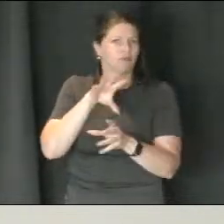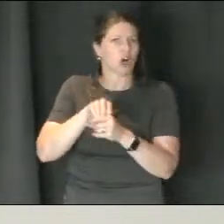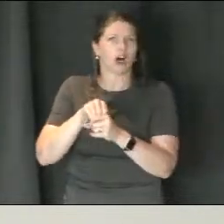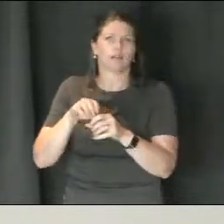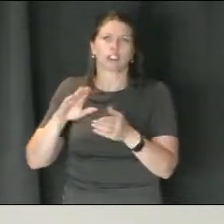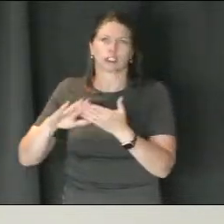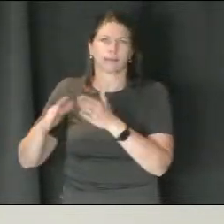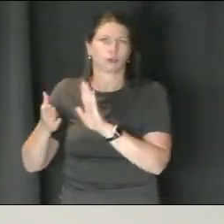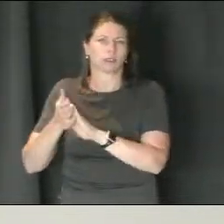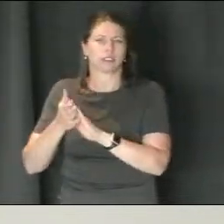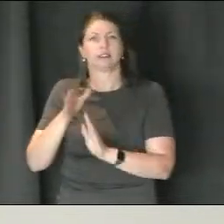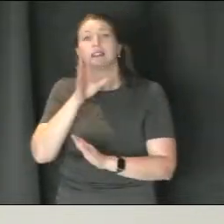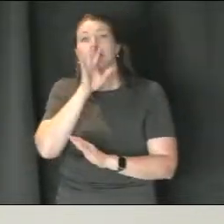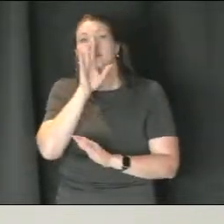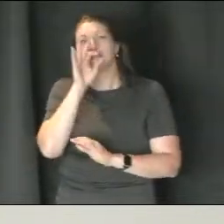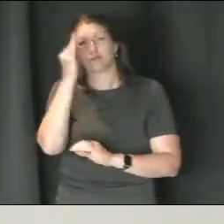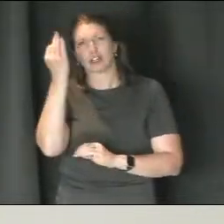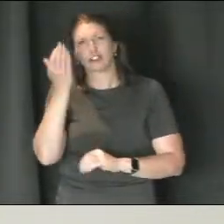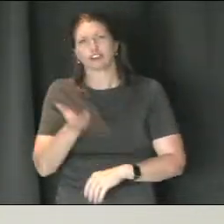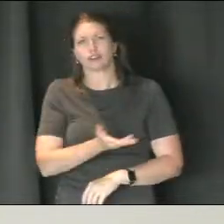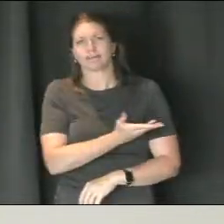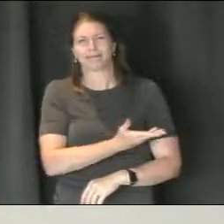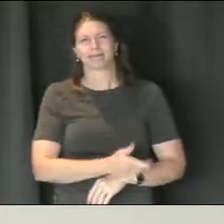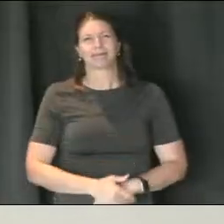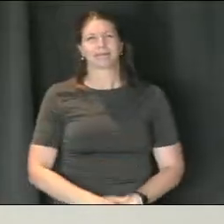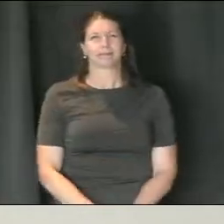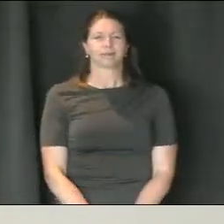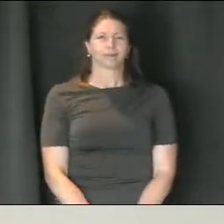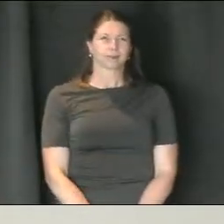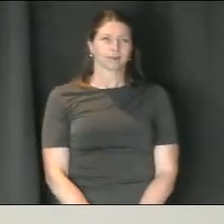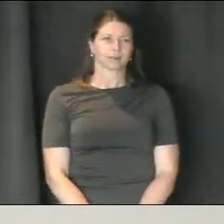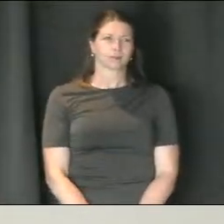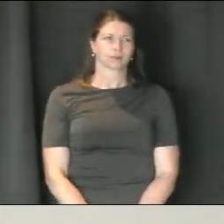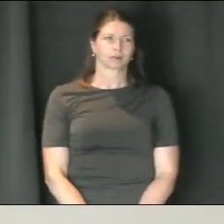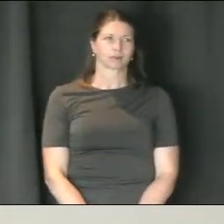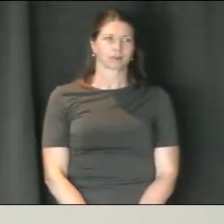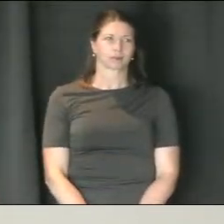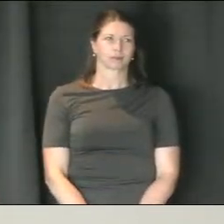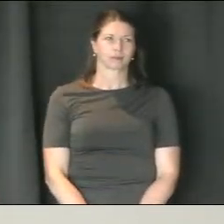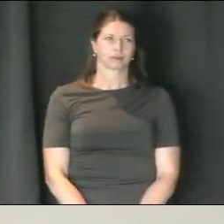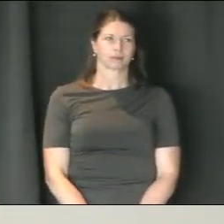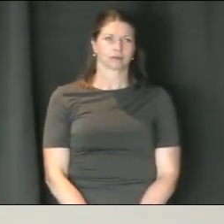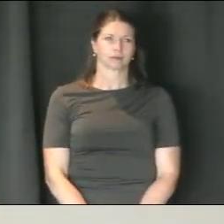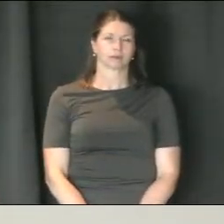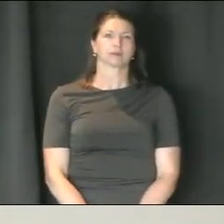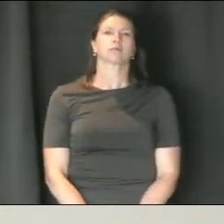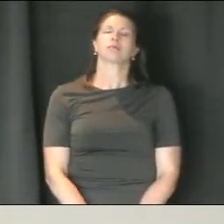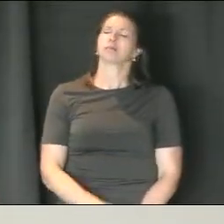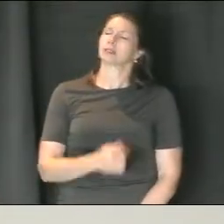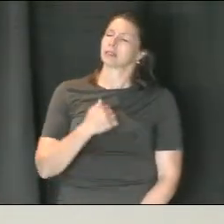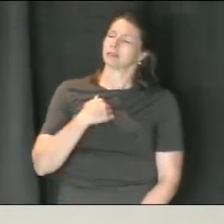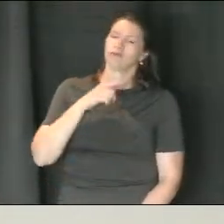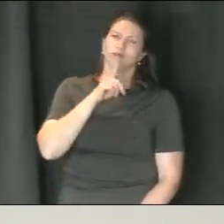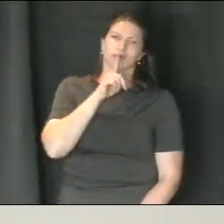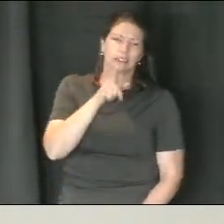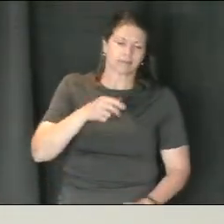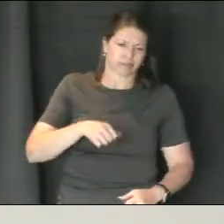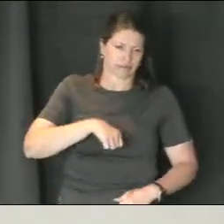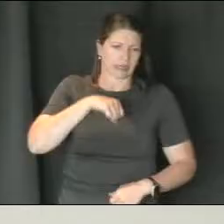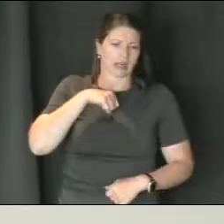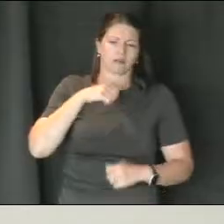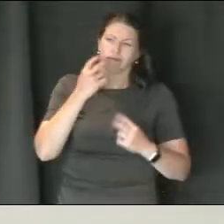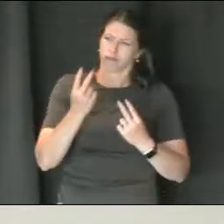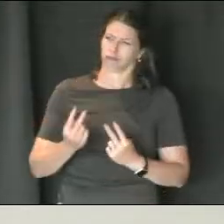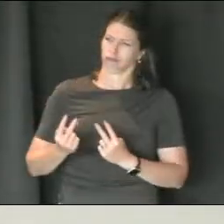C'est une raison pour laquelle je reste moi-même, and I'm very proud of what I've done because